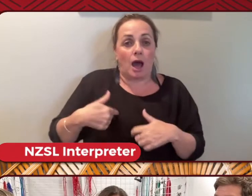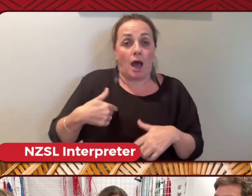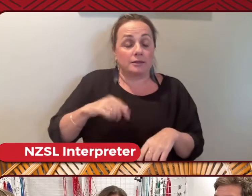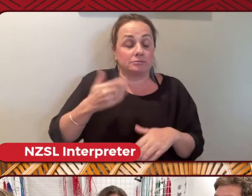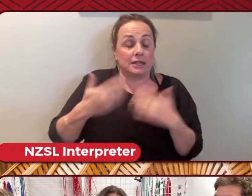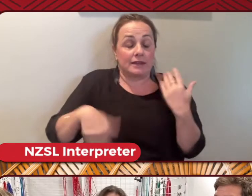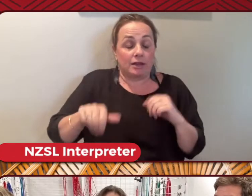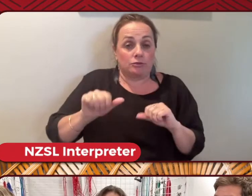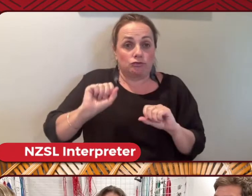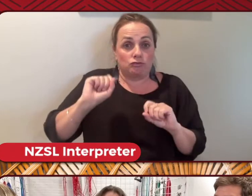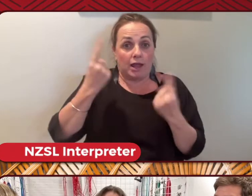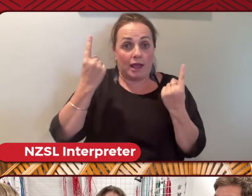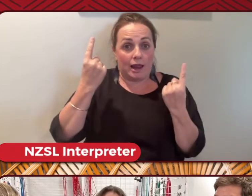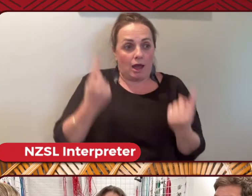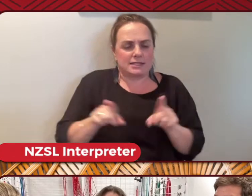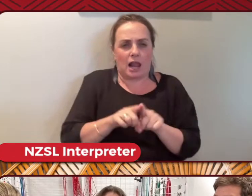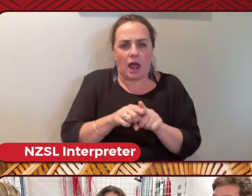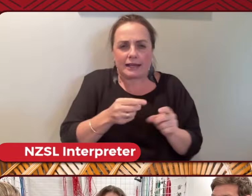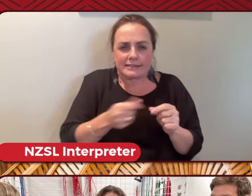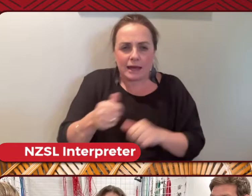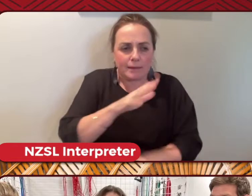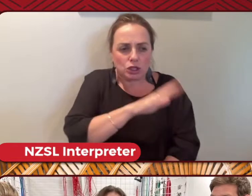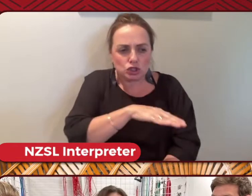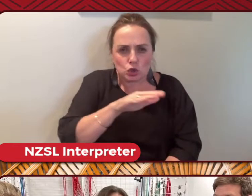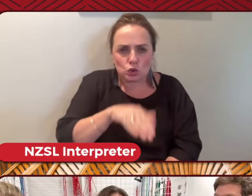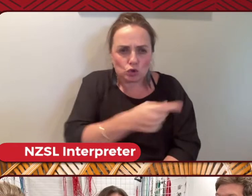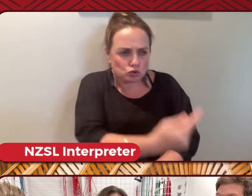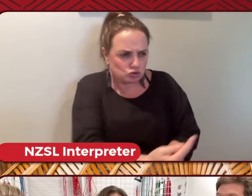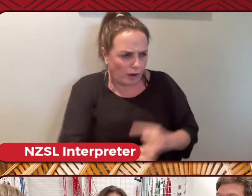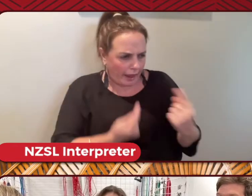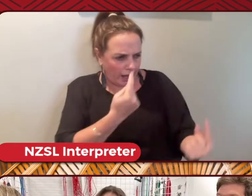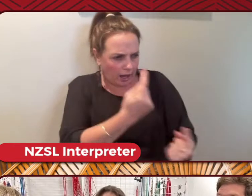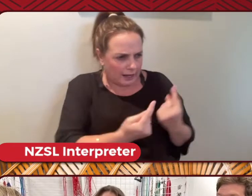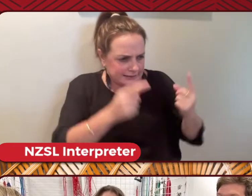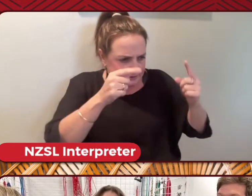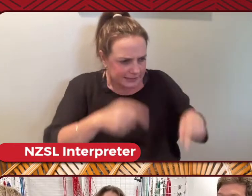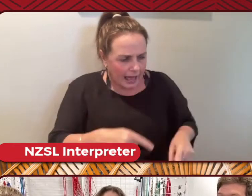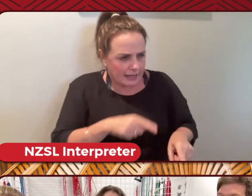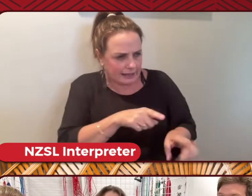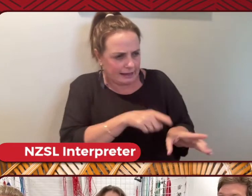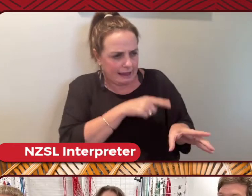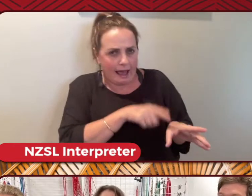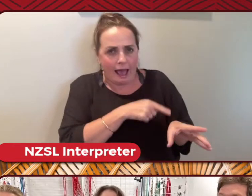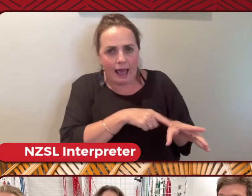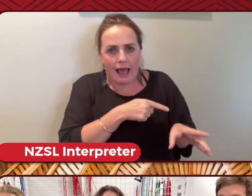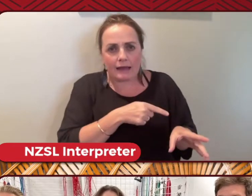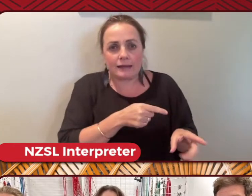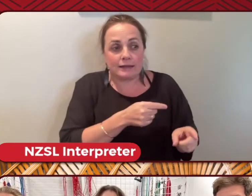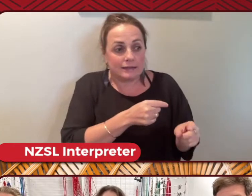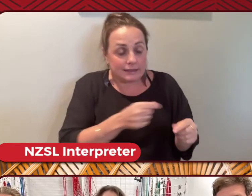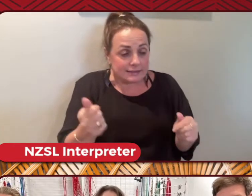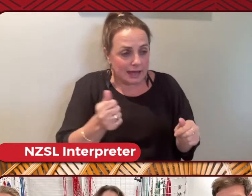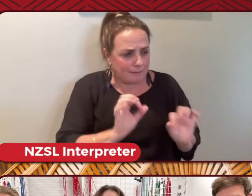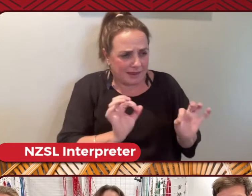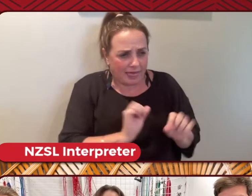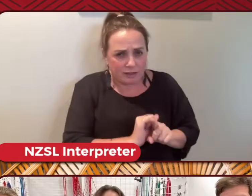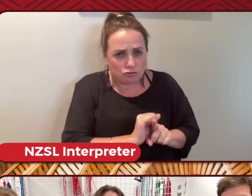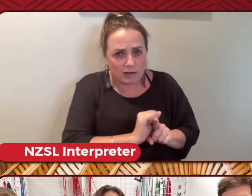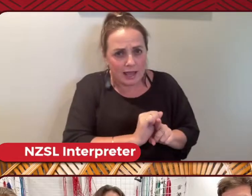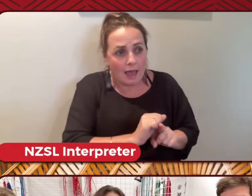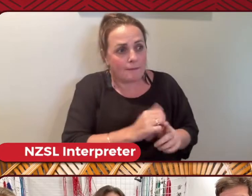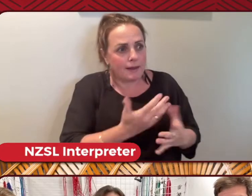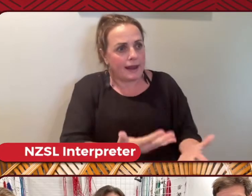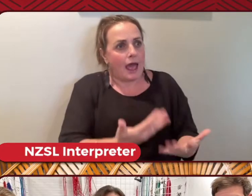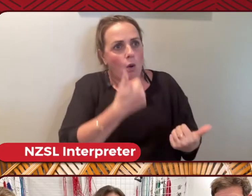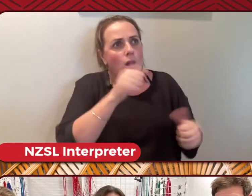it wasn't until I saw how young some of these kids came in. I was seeing children that had had no rehab that were now 21 and finally eligible.